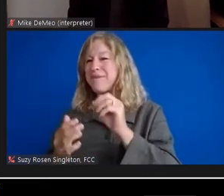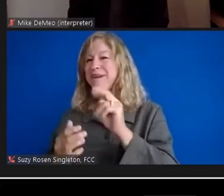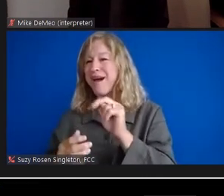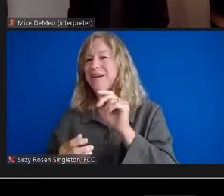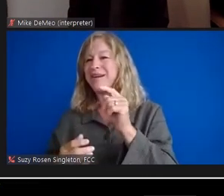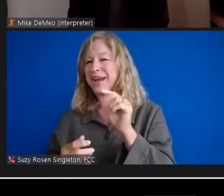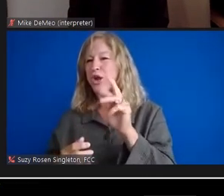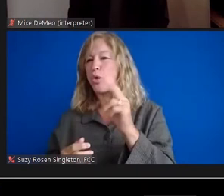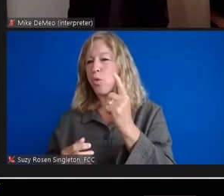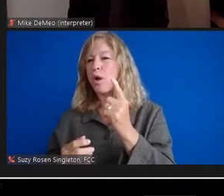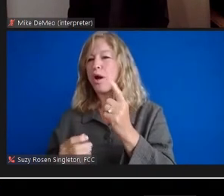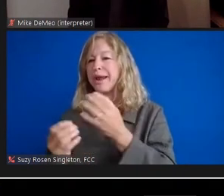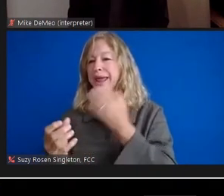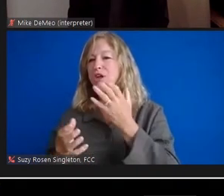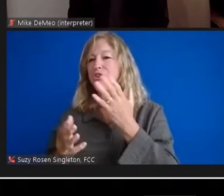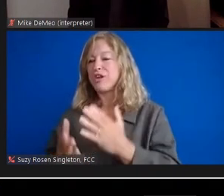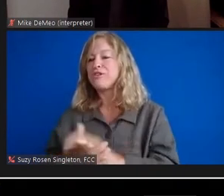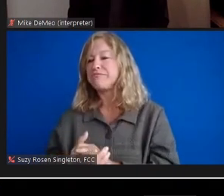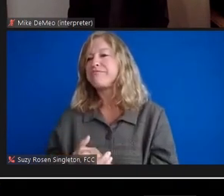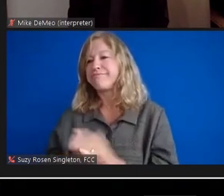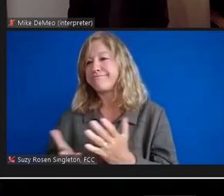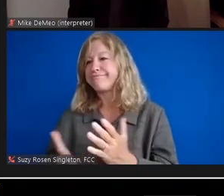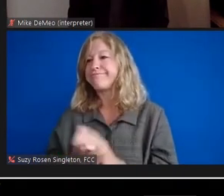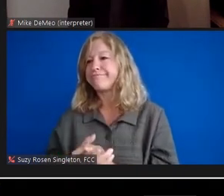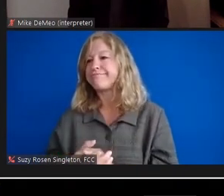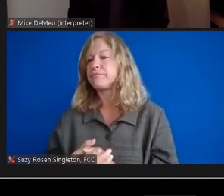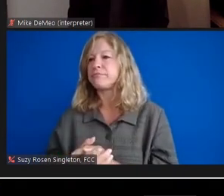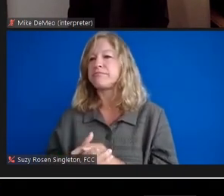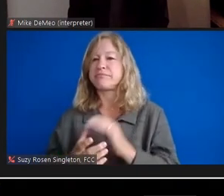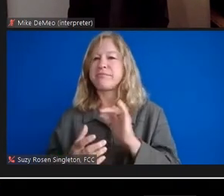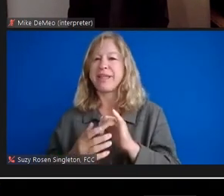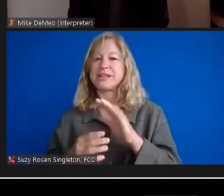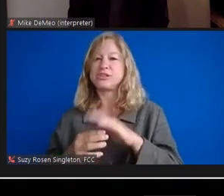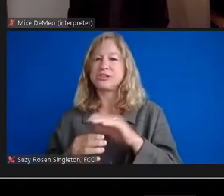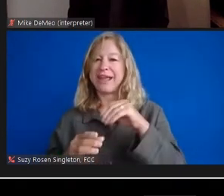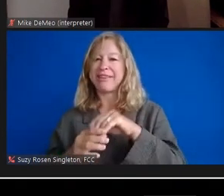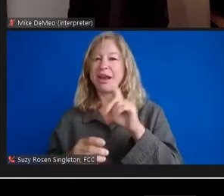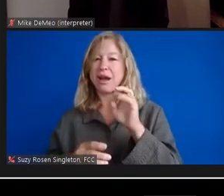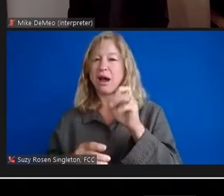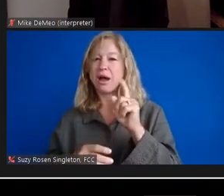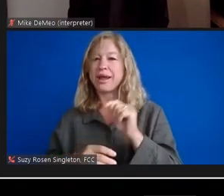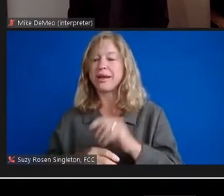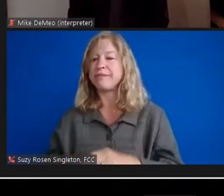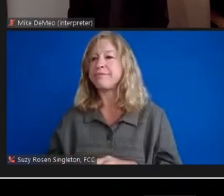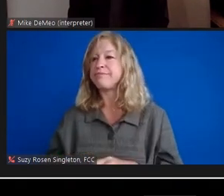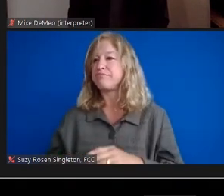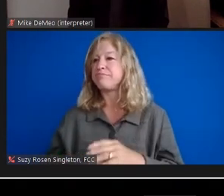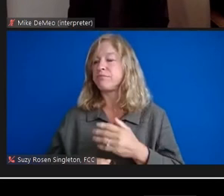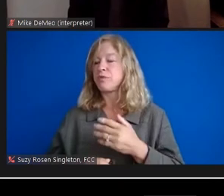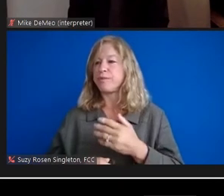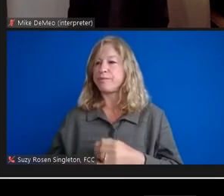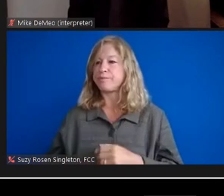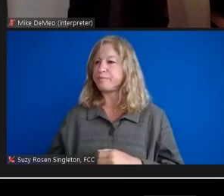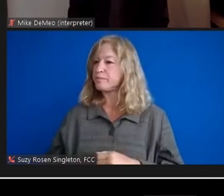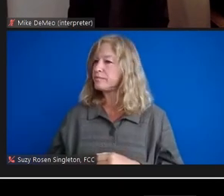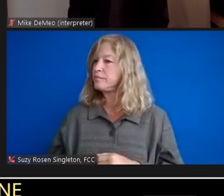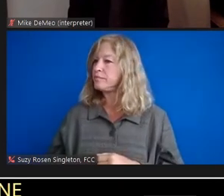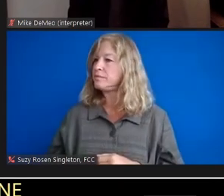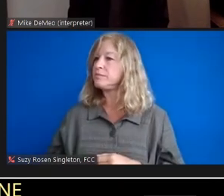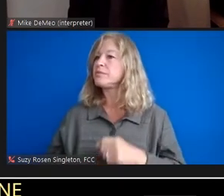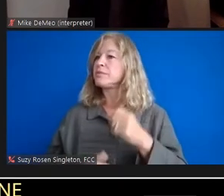waiver requests from some of those non-tier one carriers, and that is in the